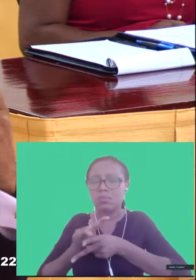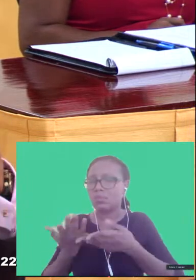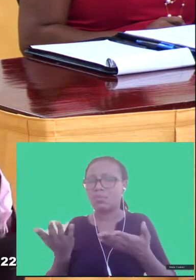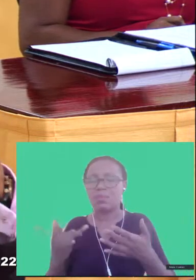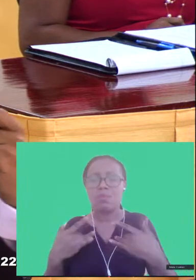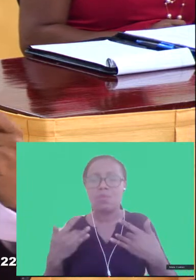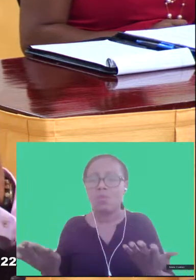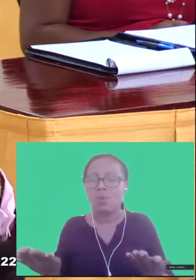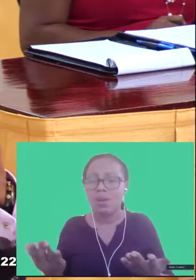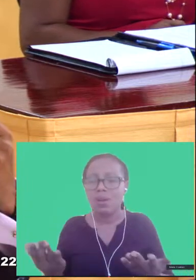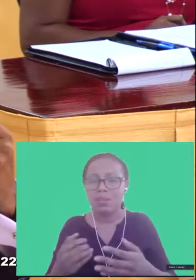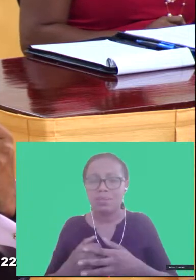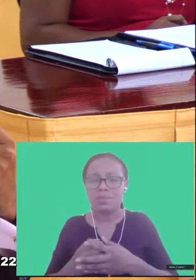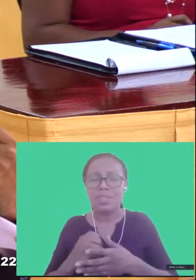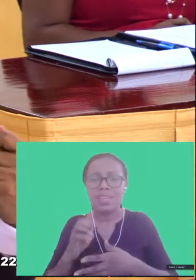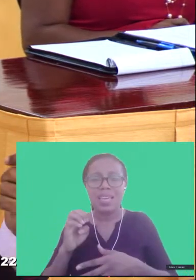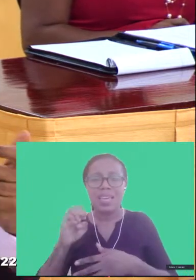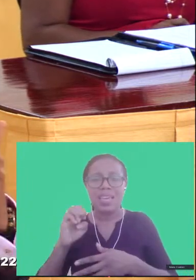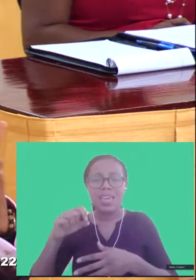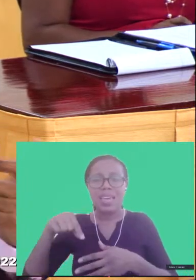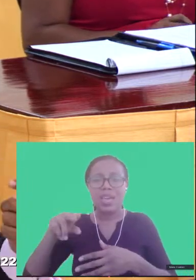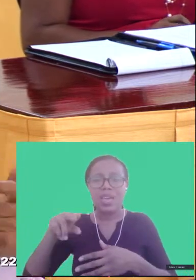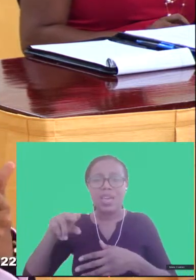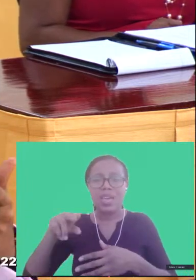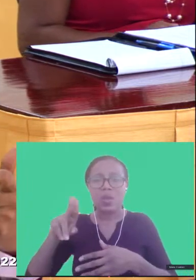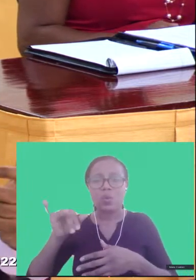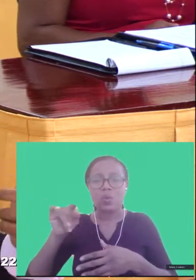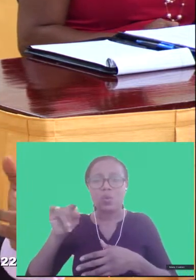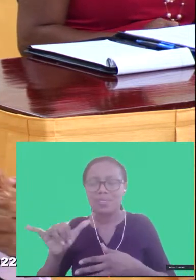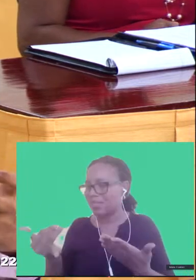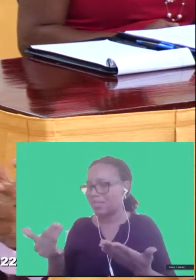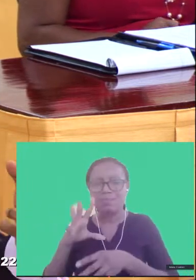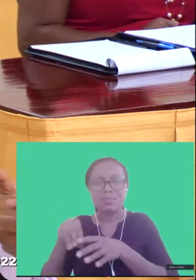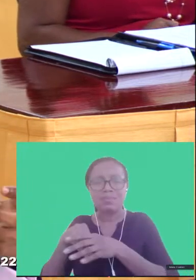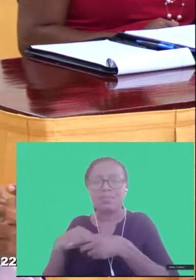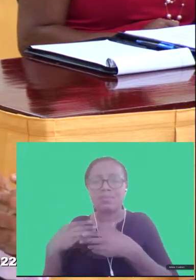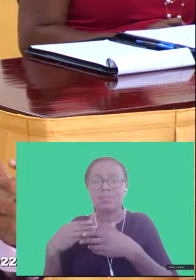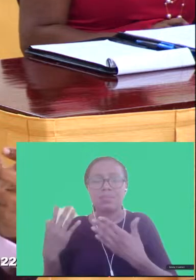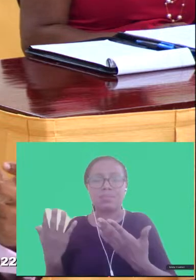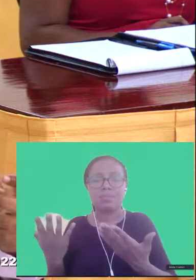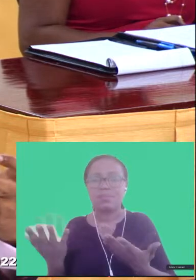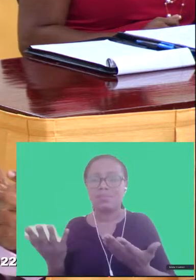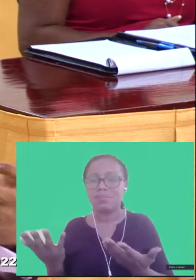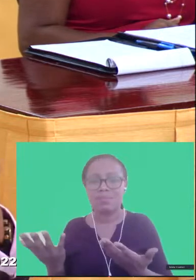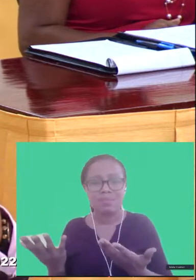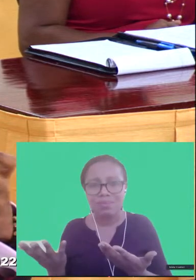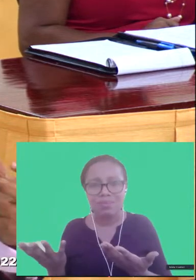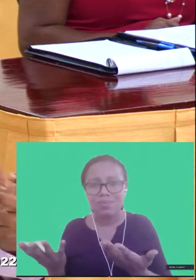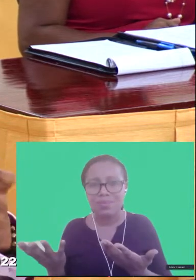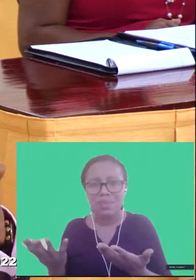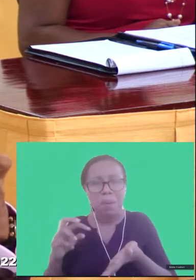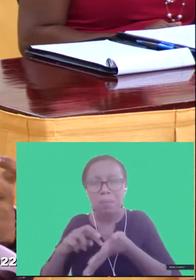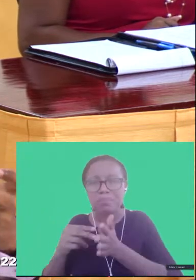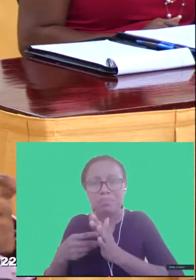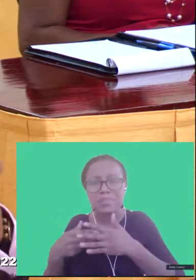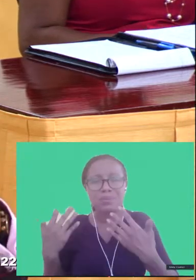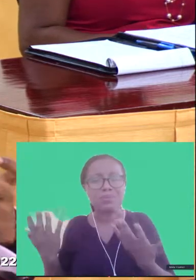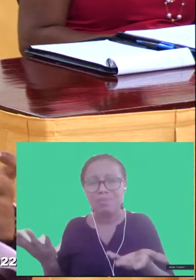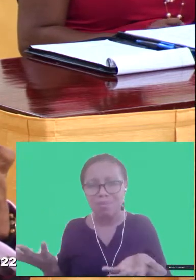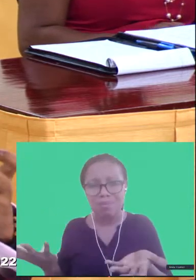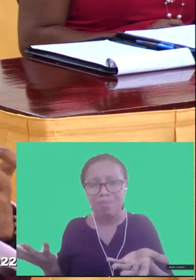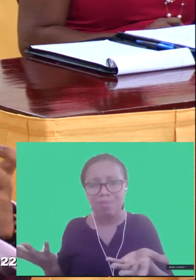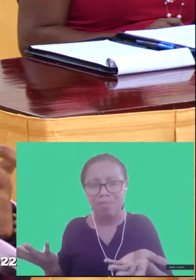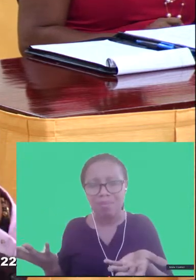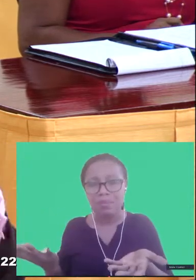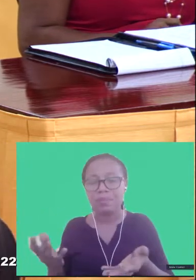at all levels to be able to draw on if they're going to be able to survive the challenges that they're confronting.